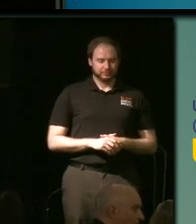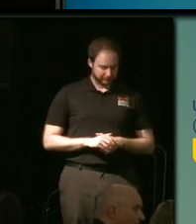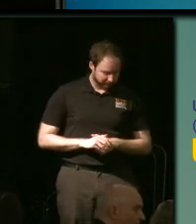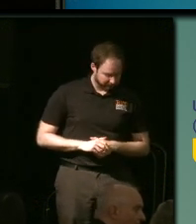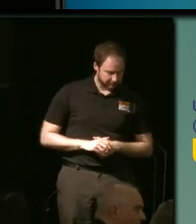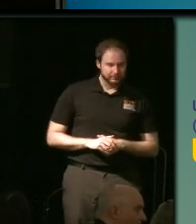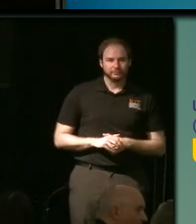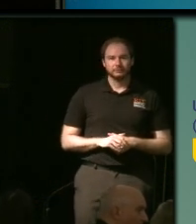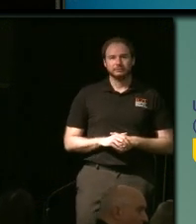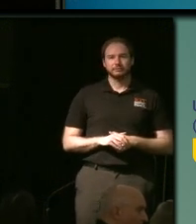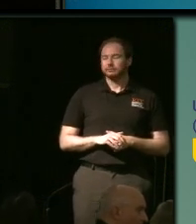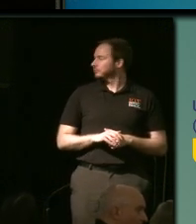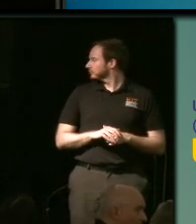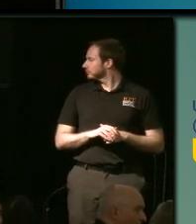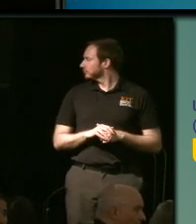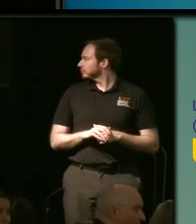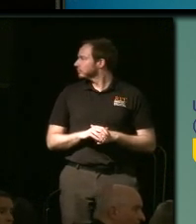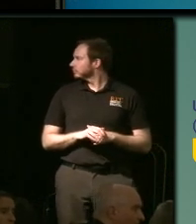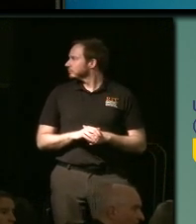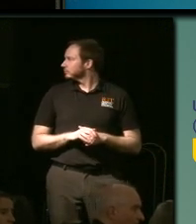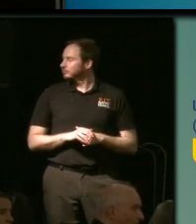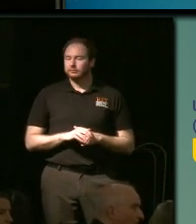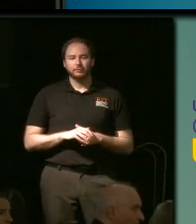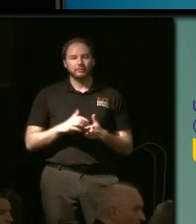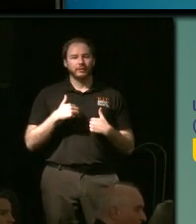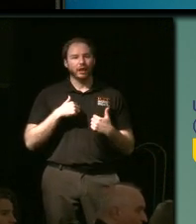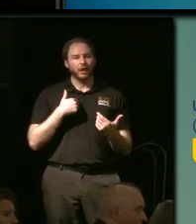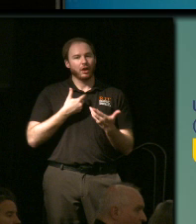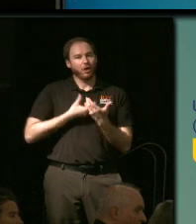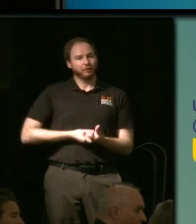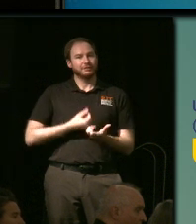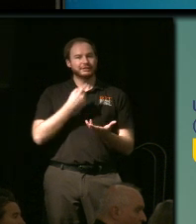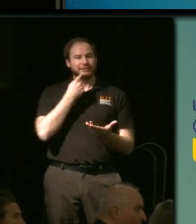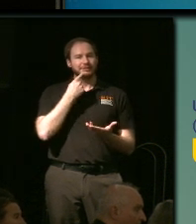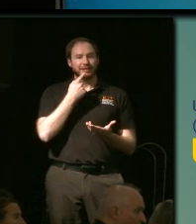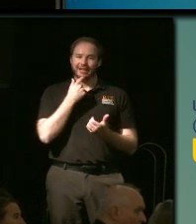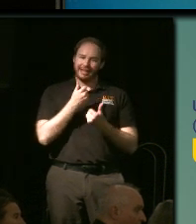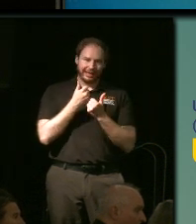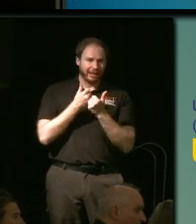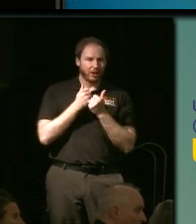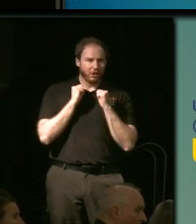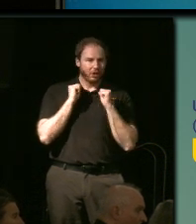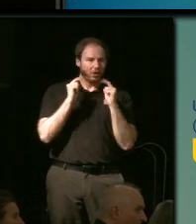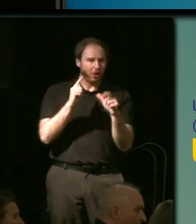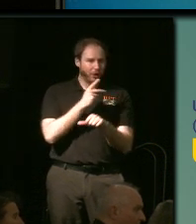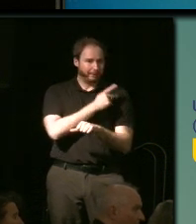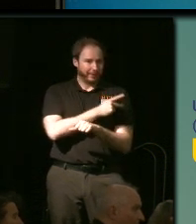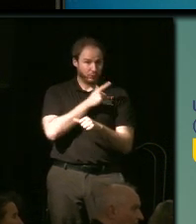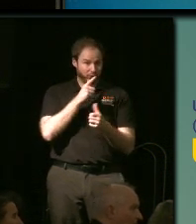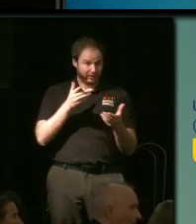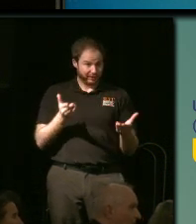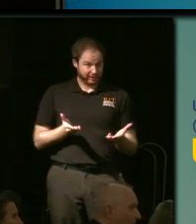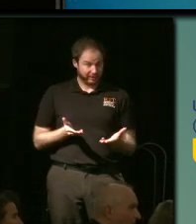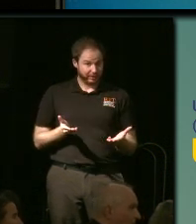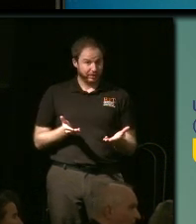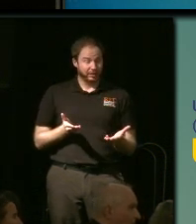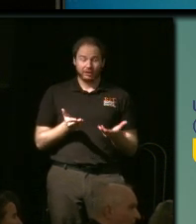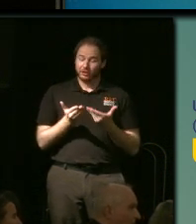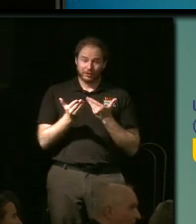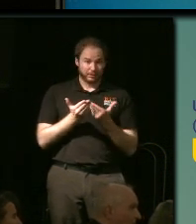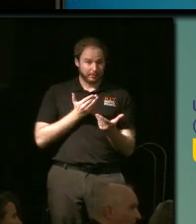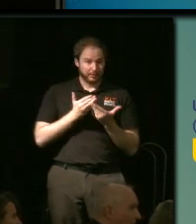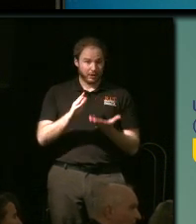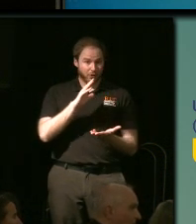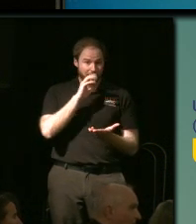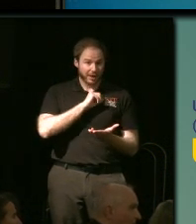I'd like to begin by saying, and I can say this quite confidently, that I think that every single patient in this room, regardless of